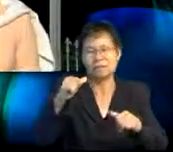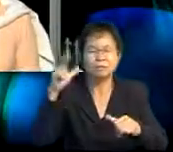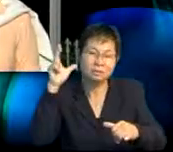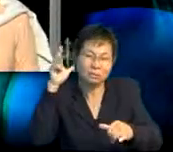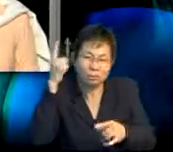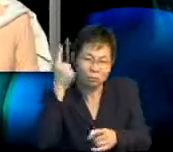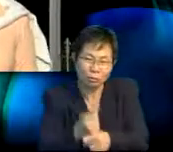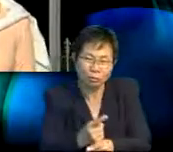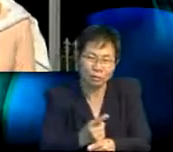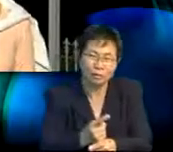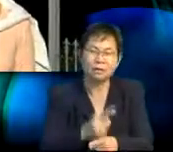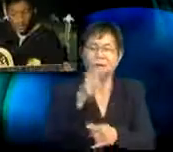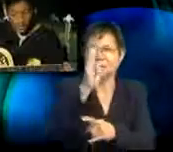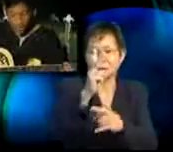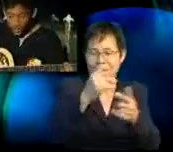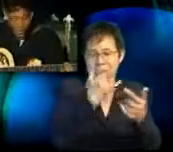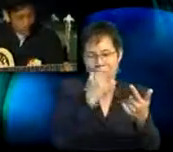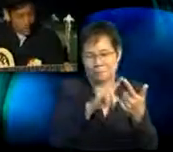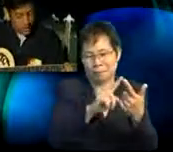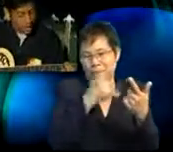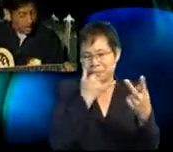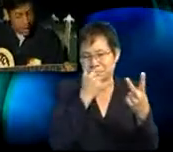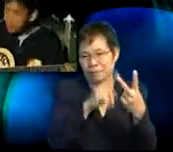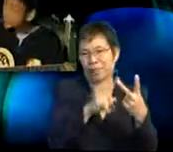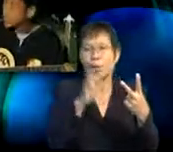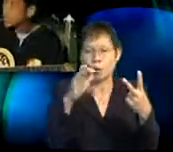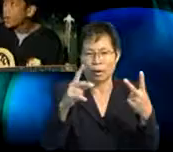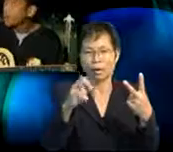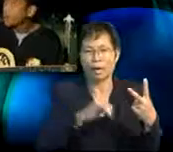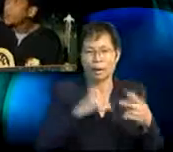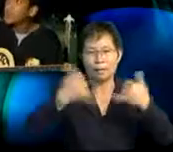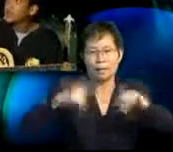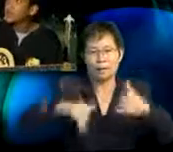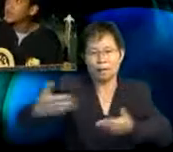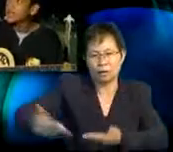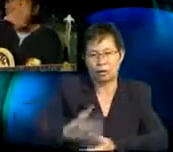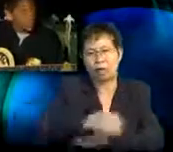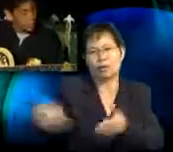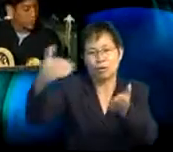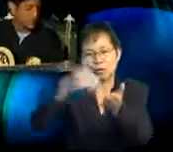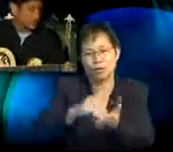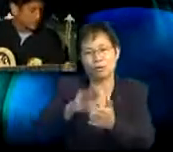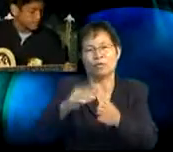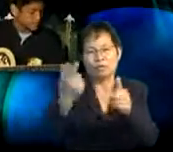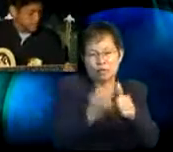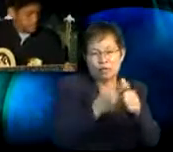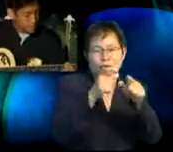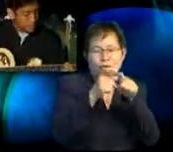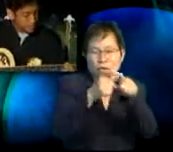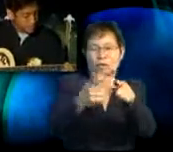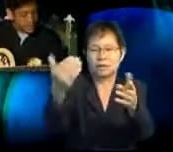Here's Ibrahim's second mistake. Okay, I'll play the intro and you repeat the first verse again one more time.